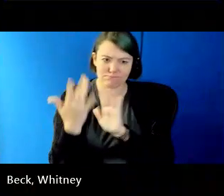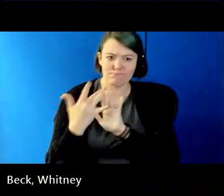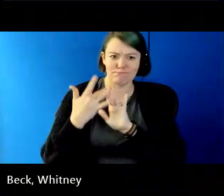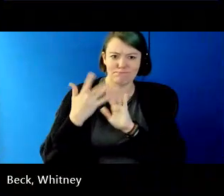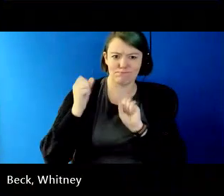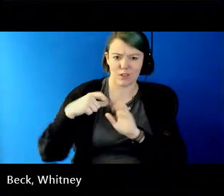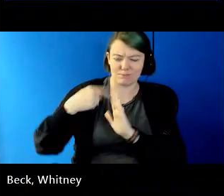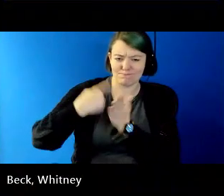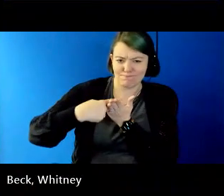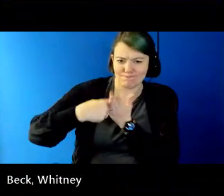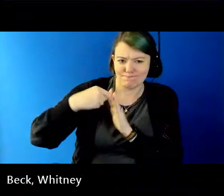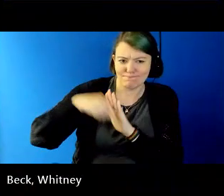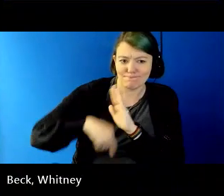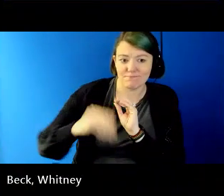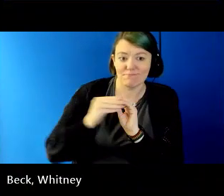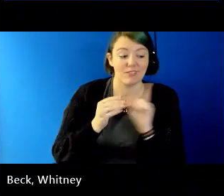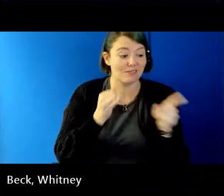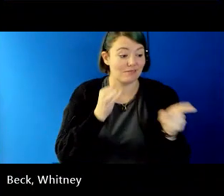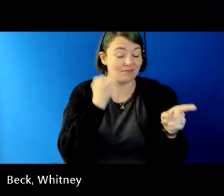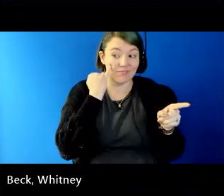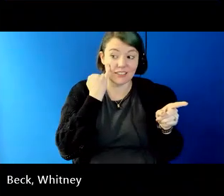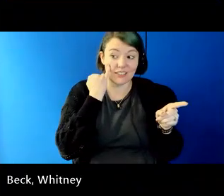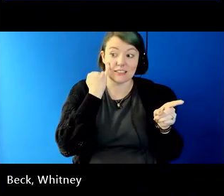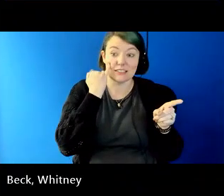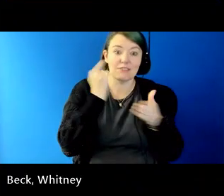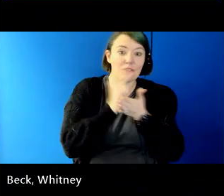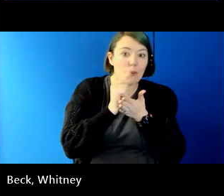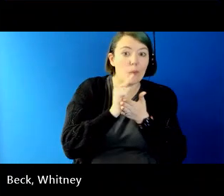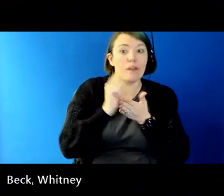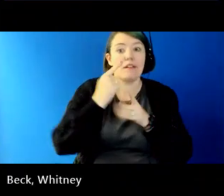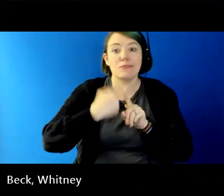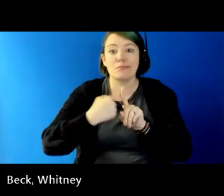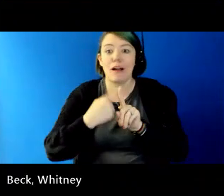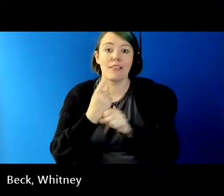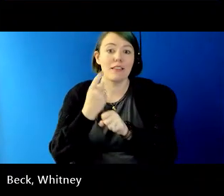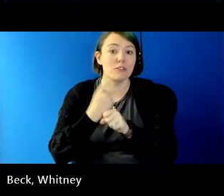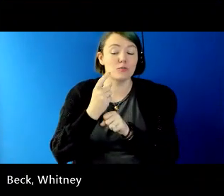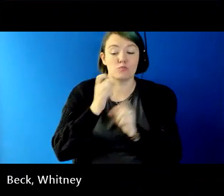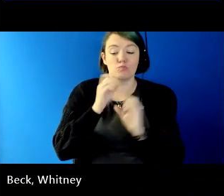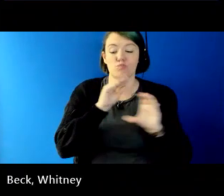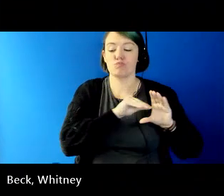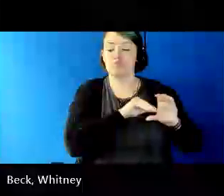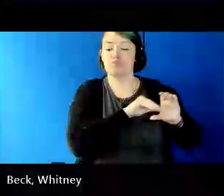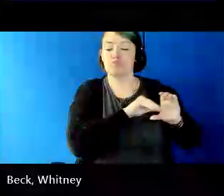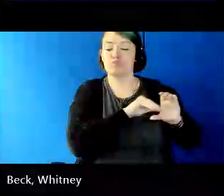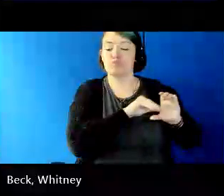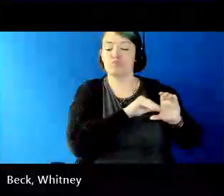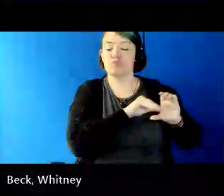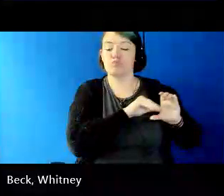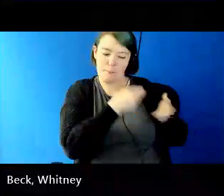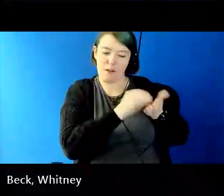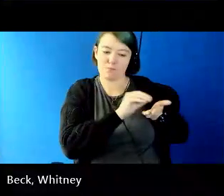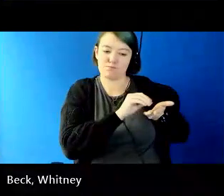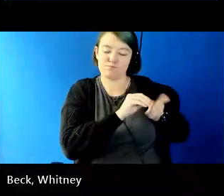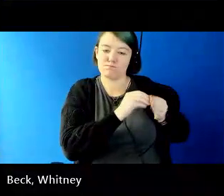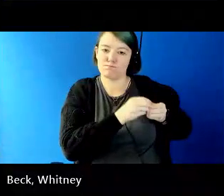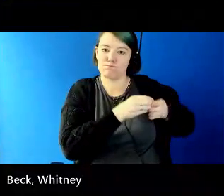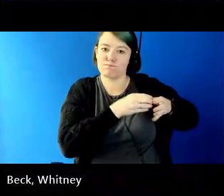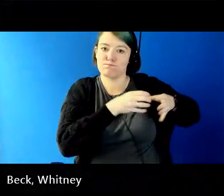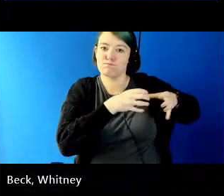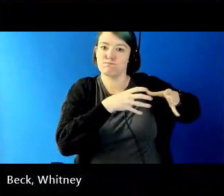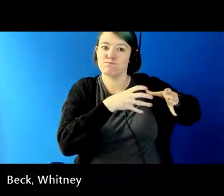each month or each week or each year, that money has the potential to grow for long-term savings, of course. And then, of course, the best thing